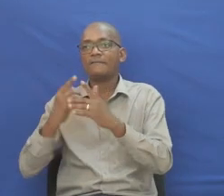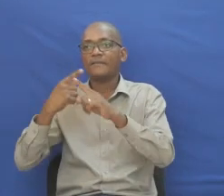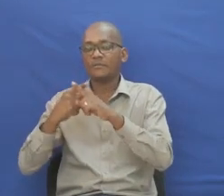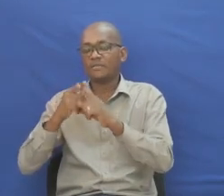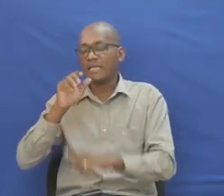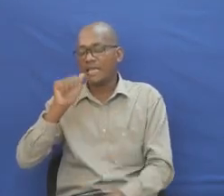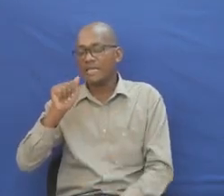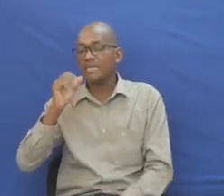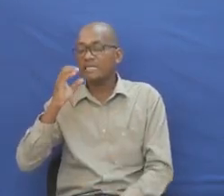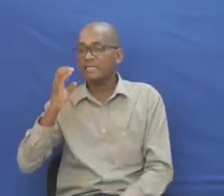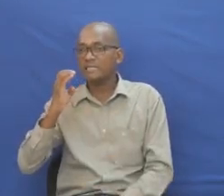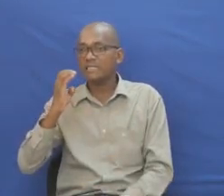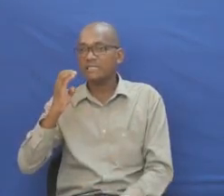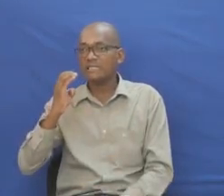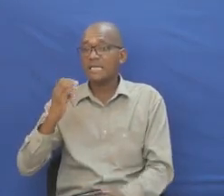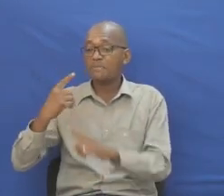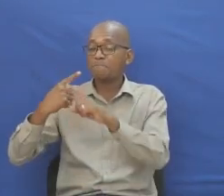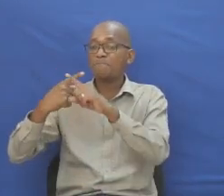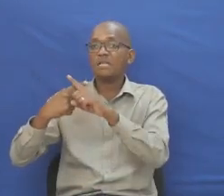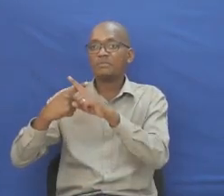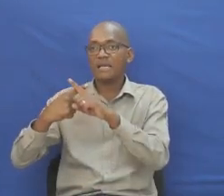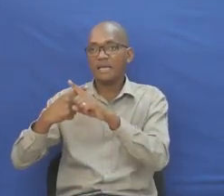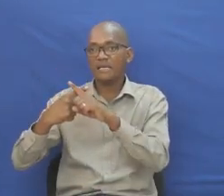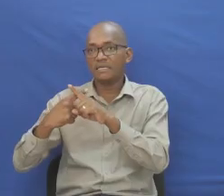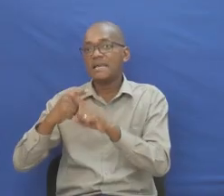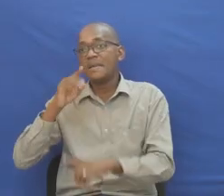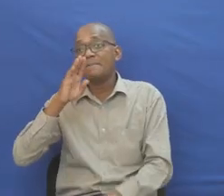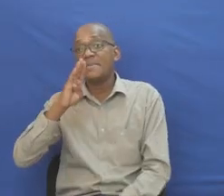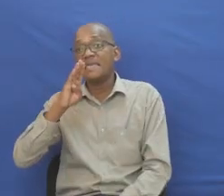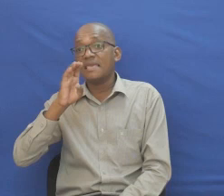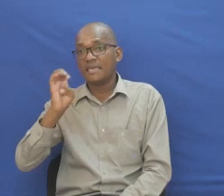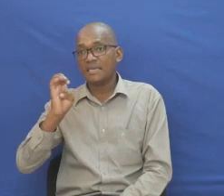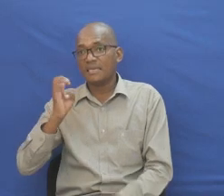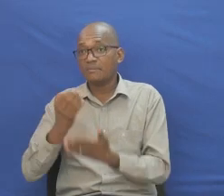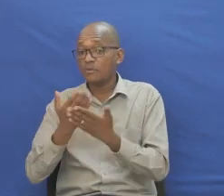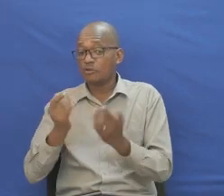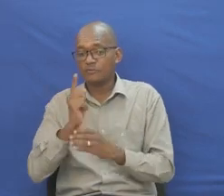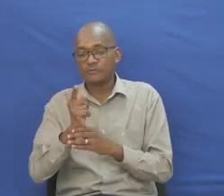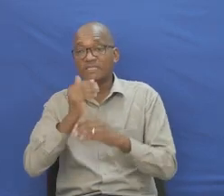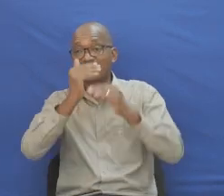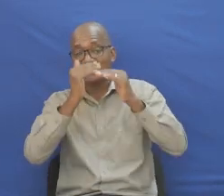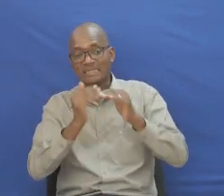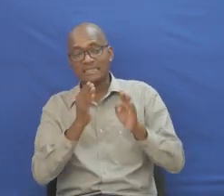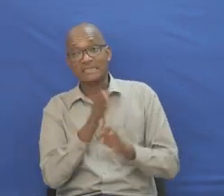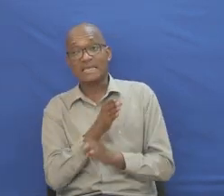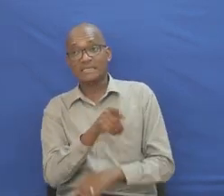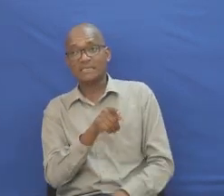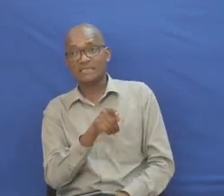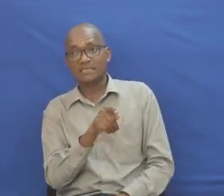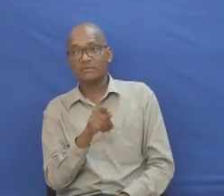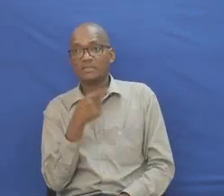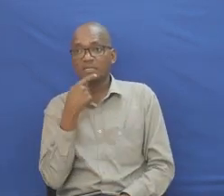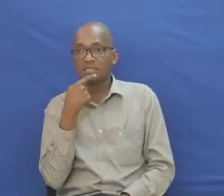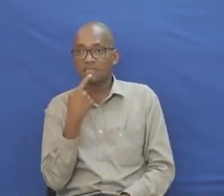by BE, in which BE, it is from this side here, which says BC multiplied by